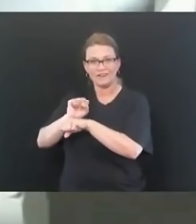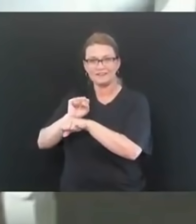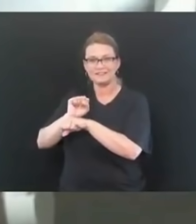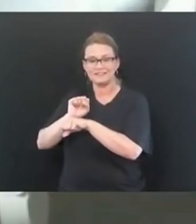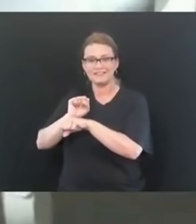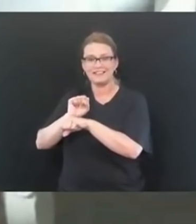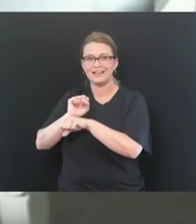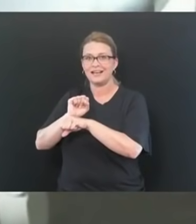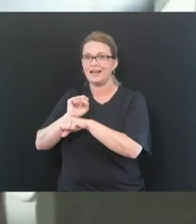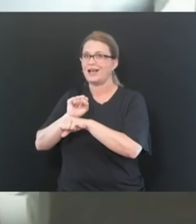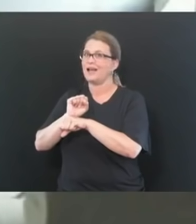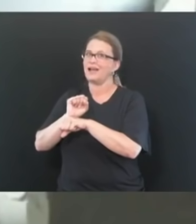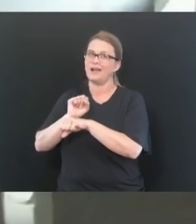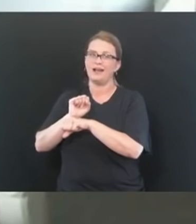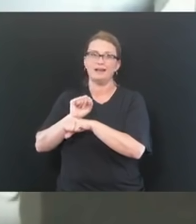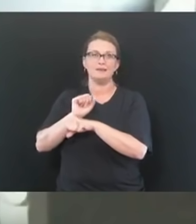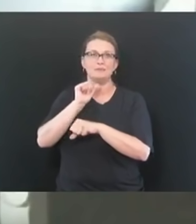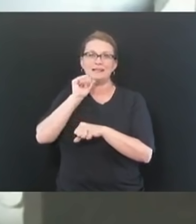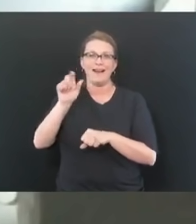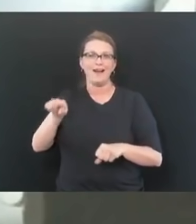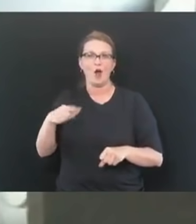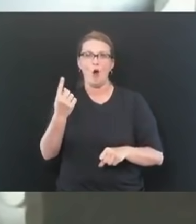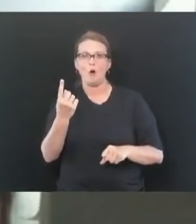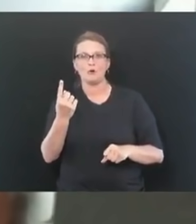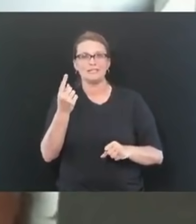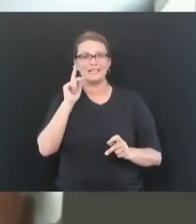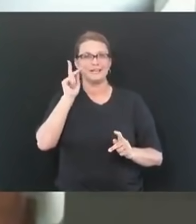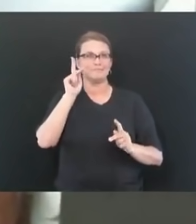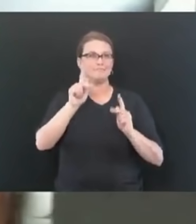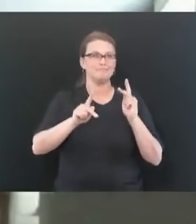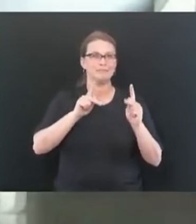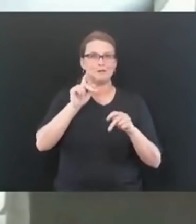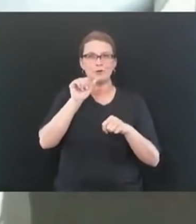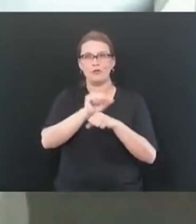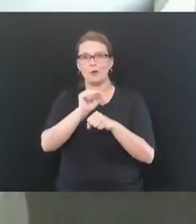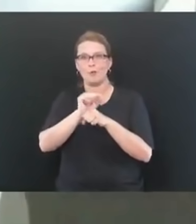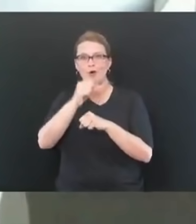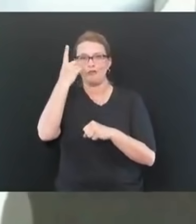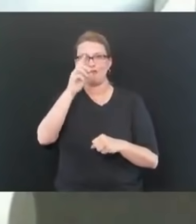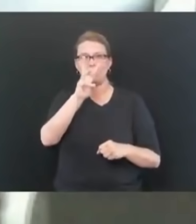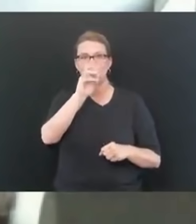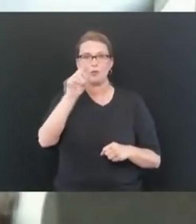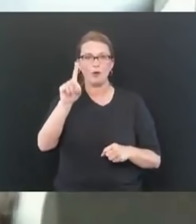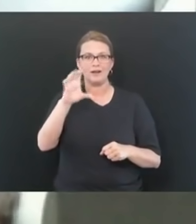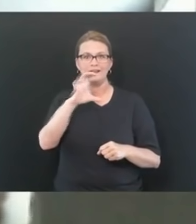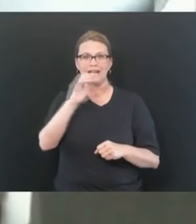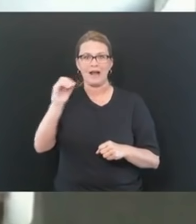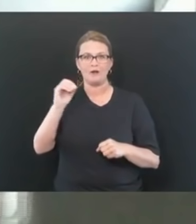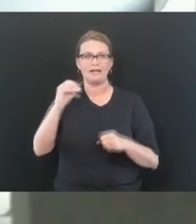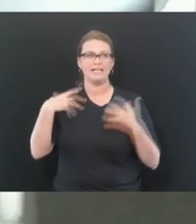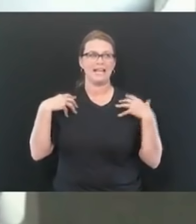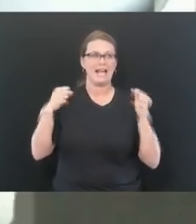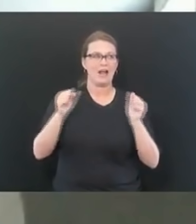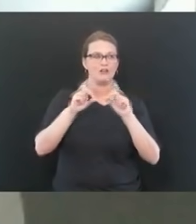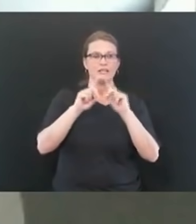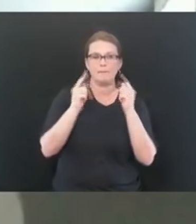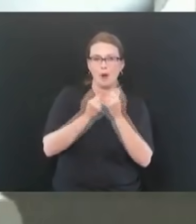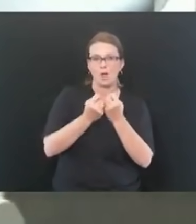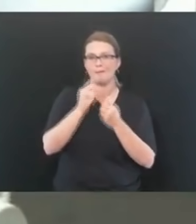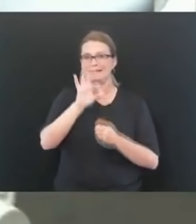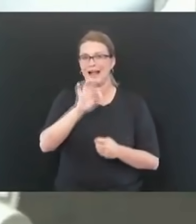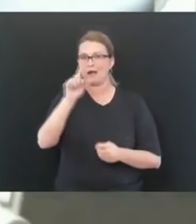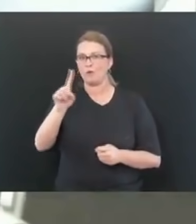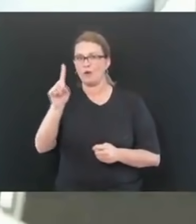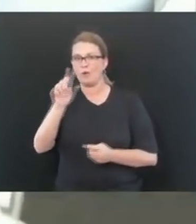necessarily confined to people who work for Wood County, such as the health department or the 911 center. They're